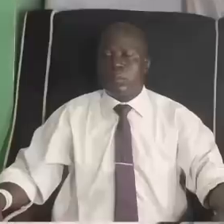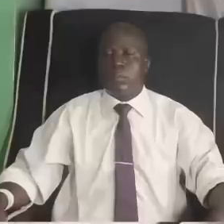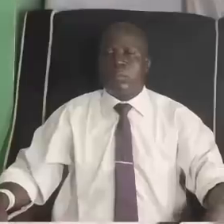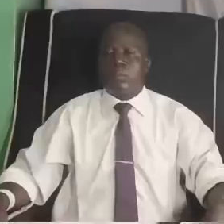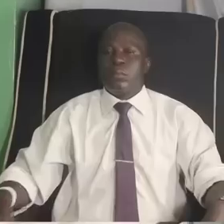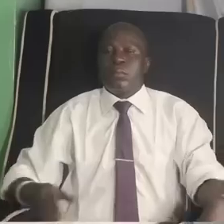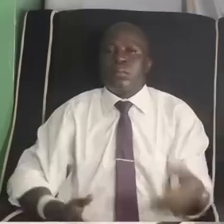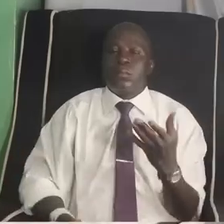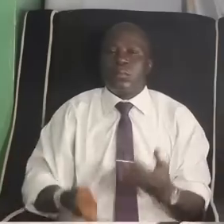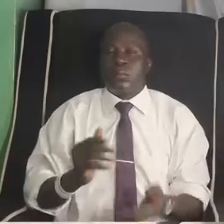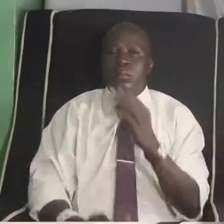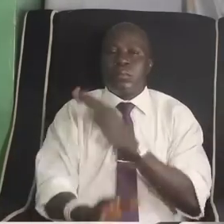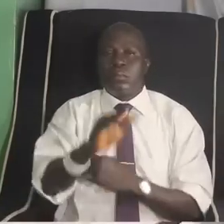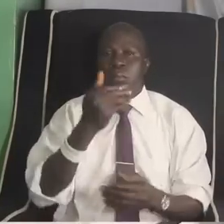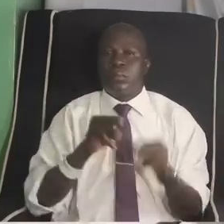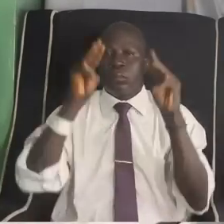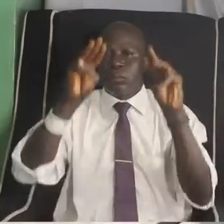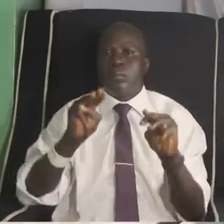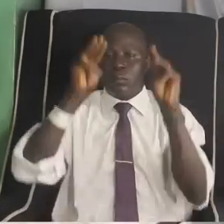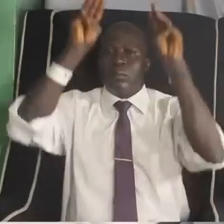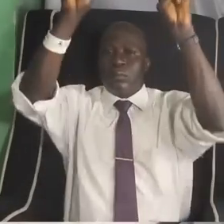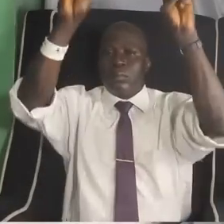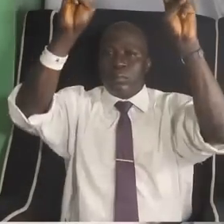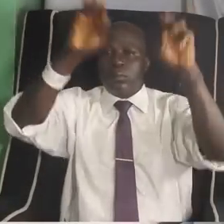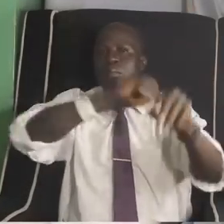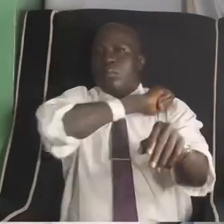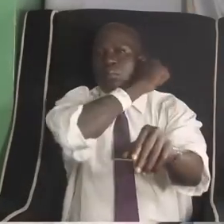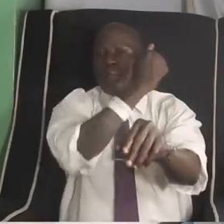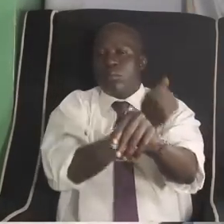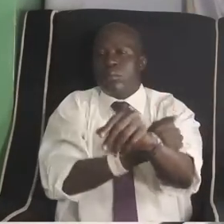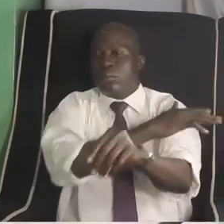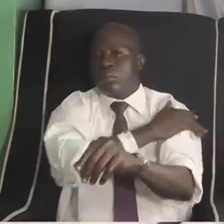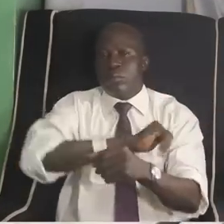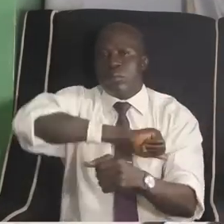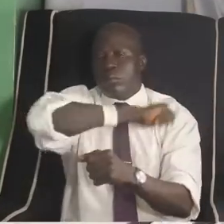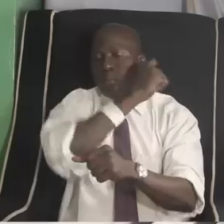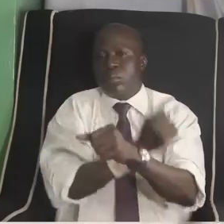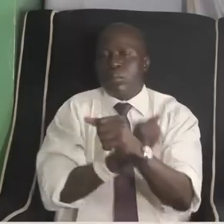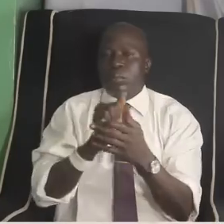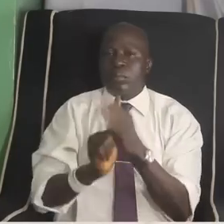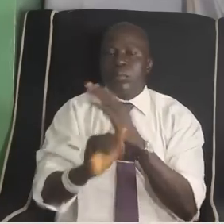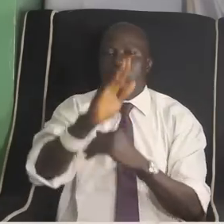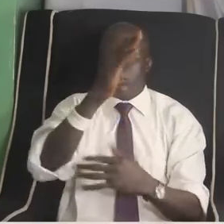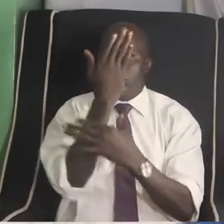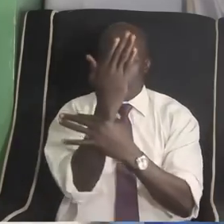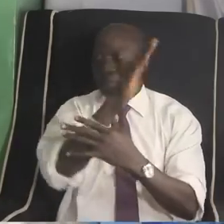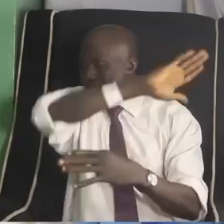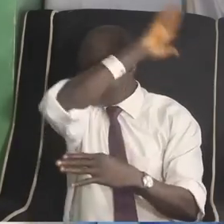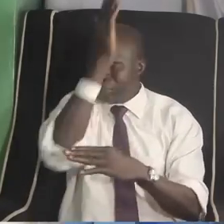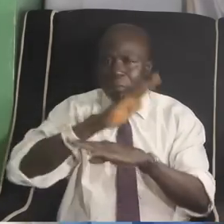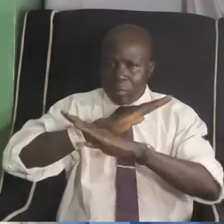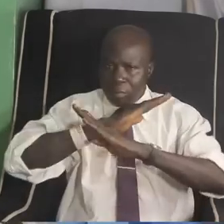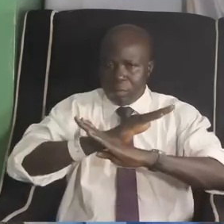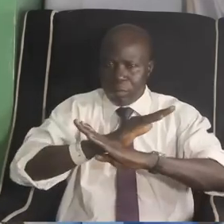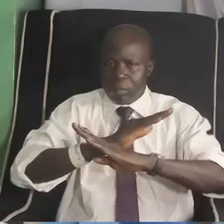hey Allah yalu God of miracle ashe ati agbara upon an authority on what you say dadro the anchor that